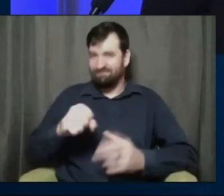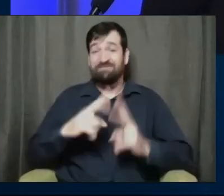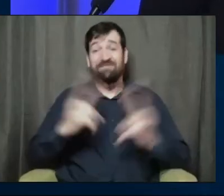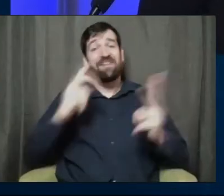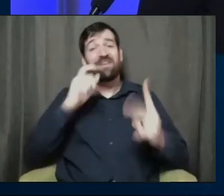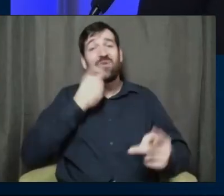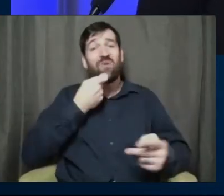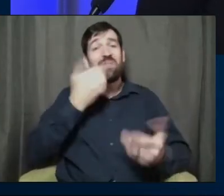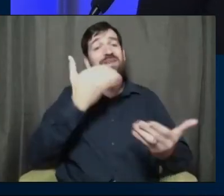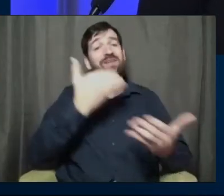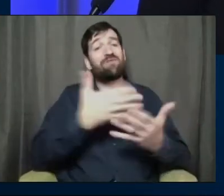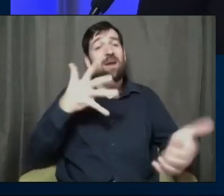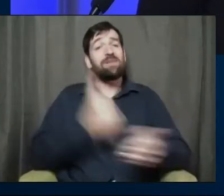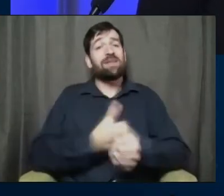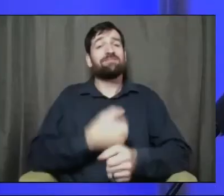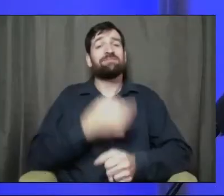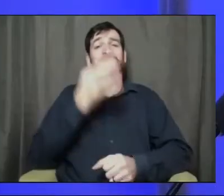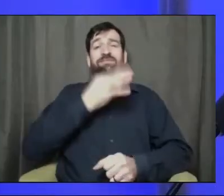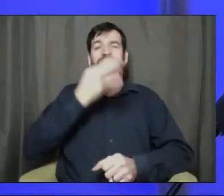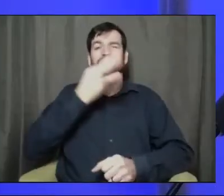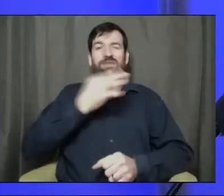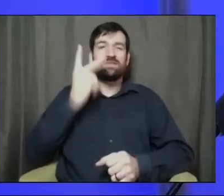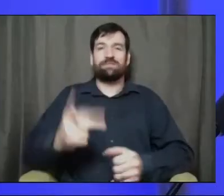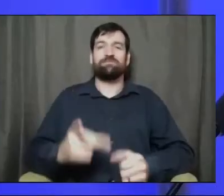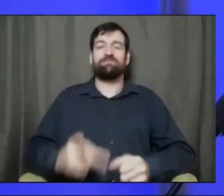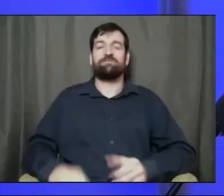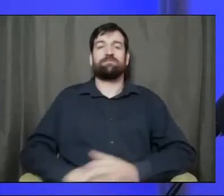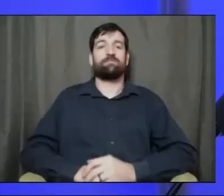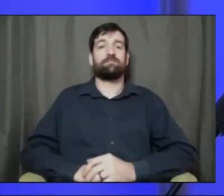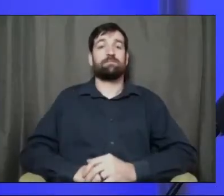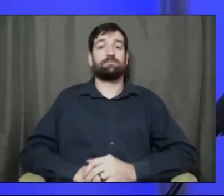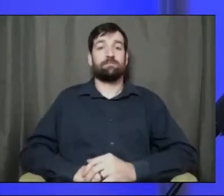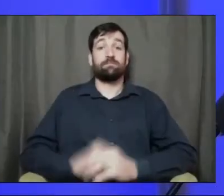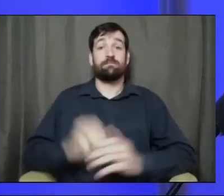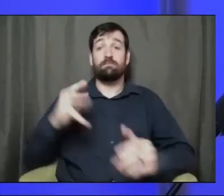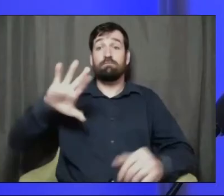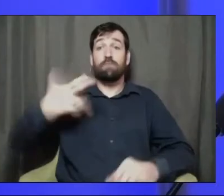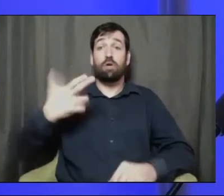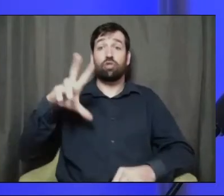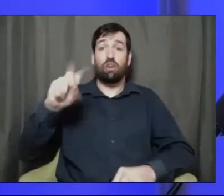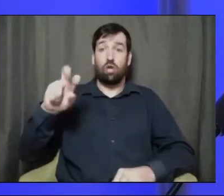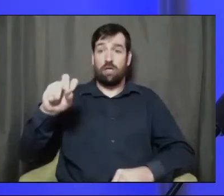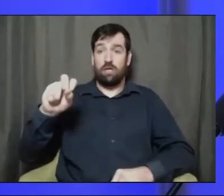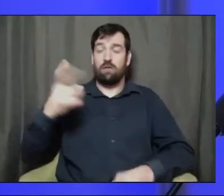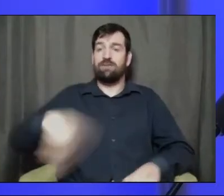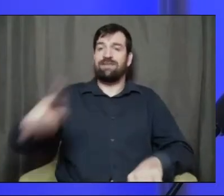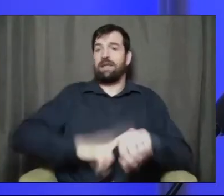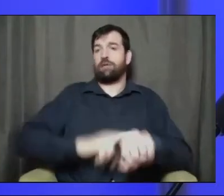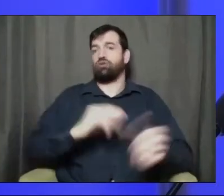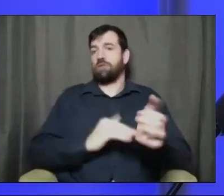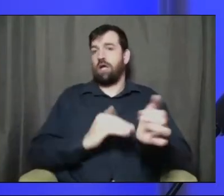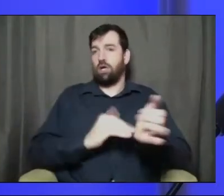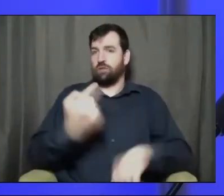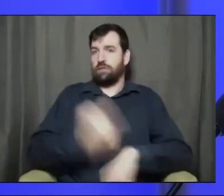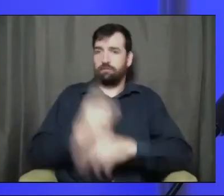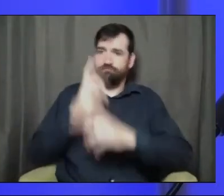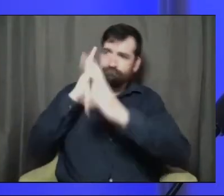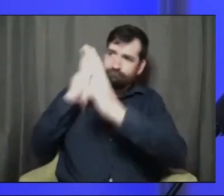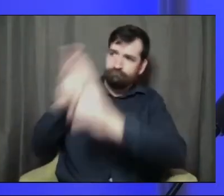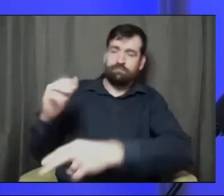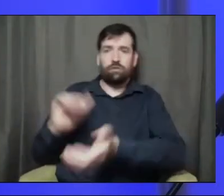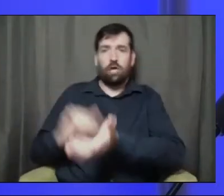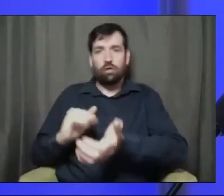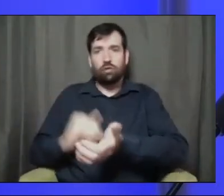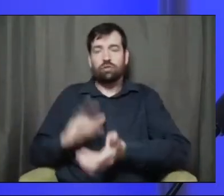the update. We'll see you here in just a bit. We'll be watching. Okay, March 30th is National Doctors Day. It honors doctors for their dedication and contributions